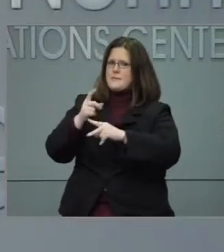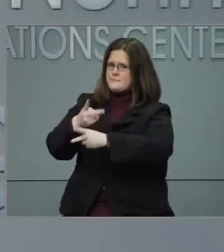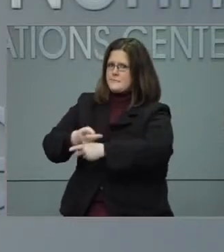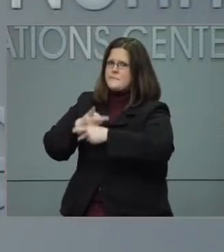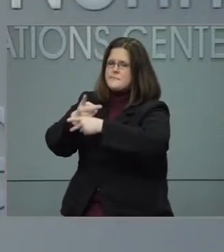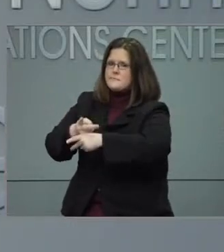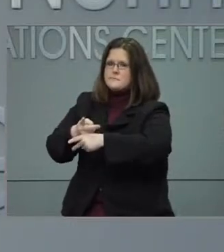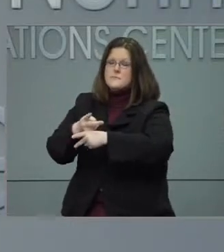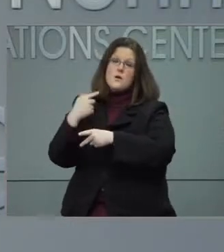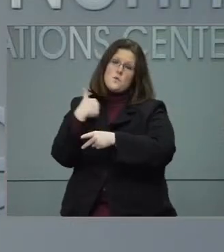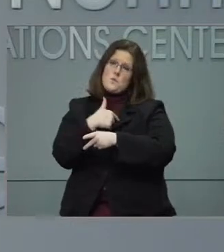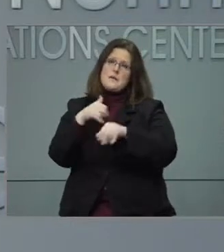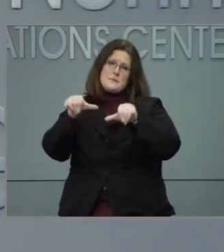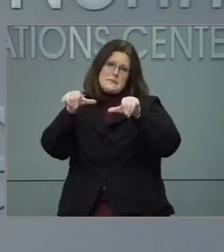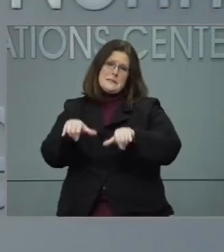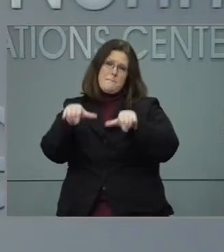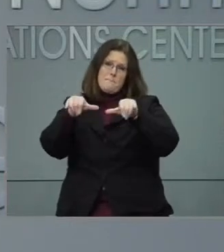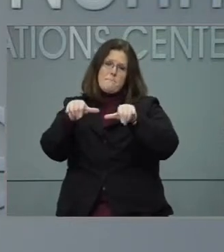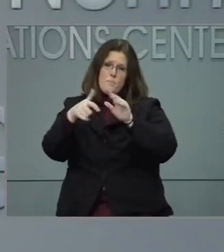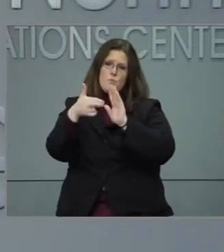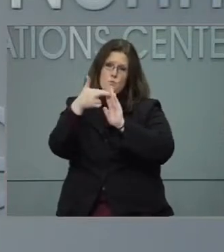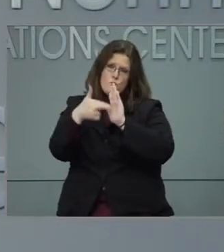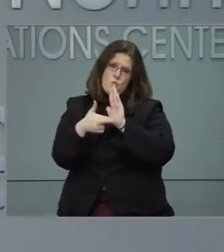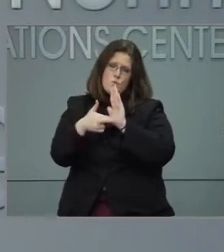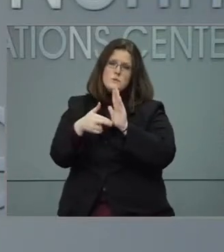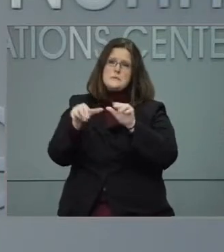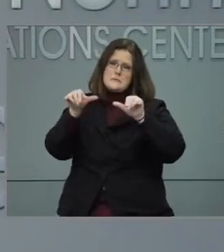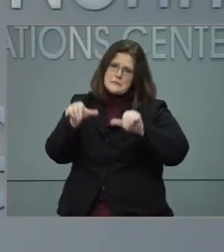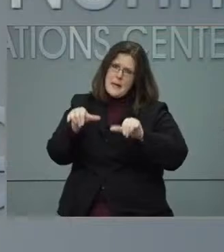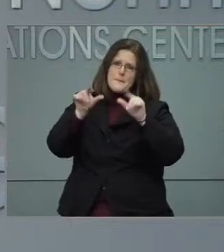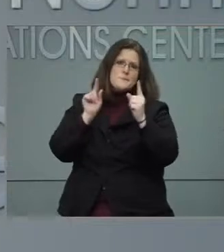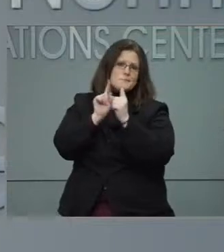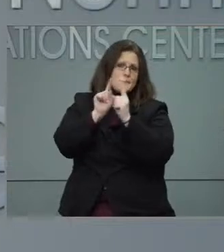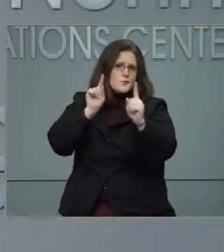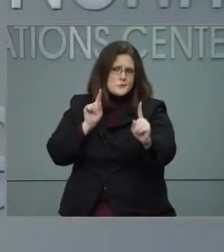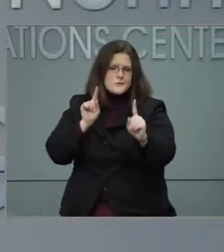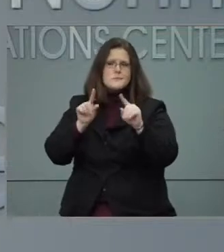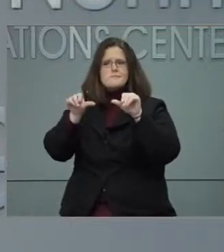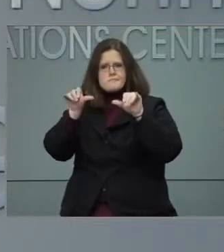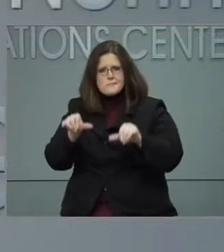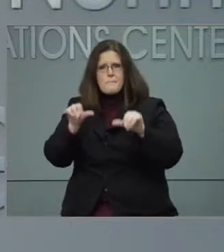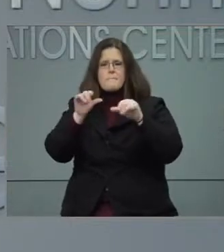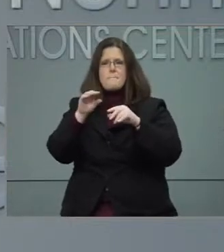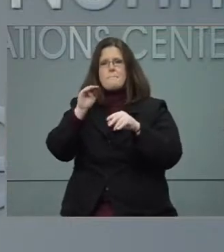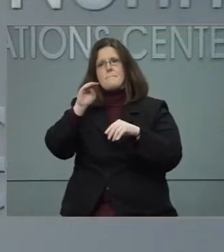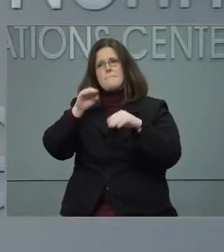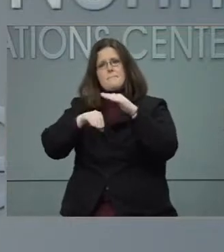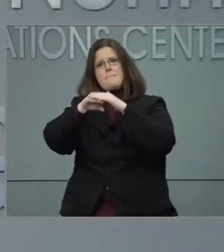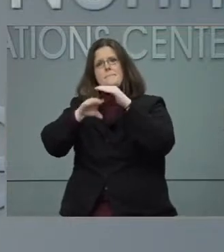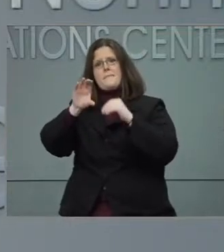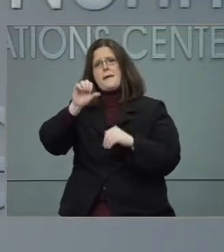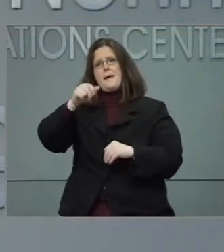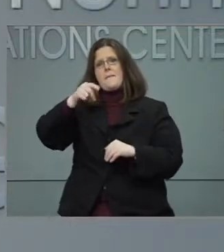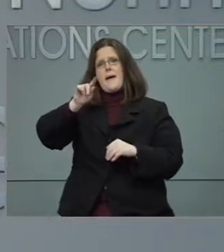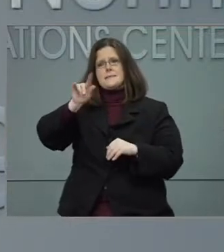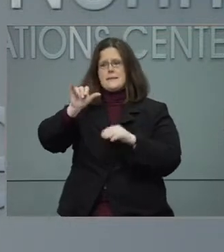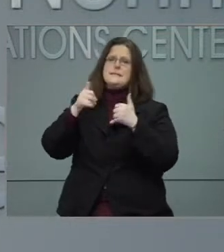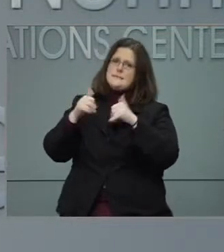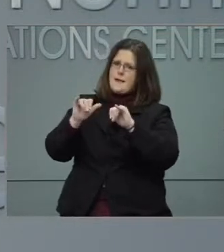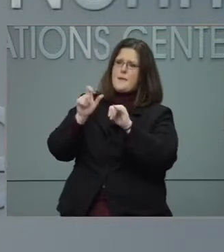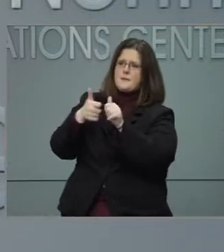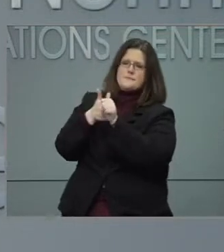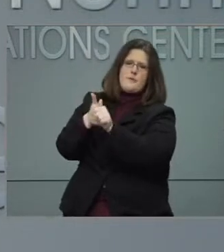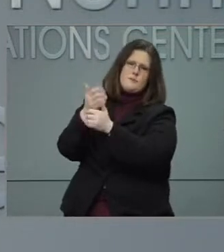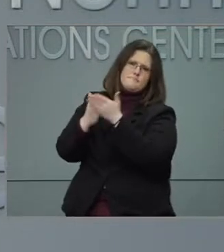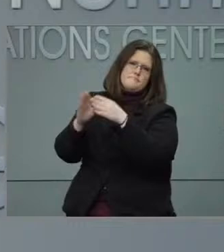for public places in May, including social distancing and capacity limits, which continue to be important.